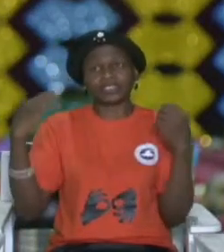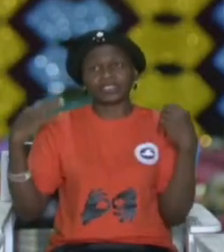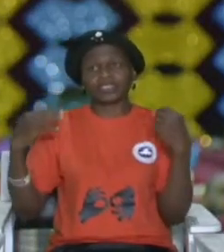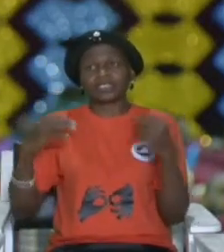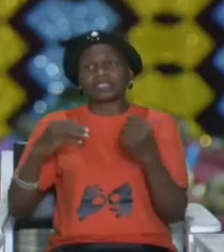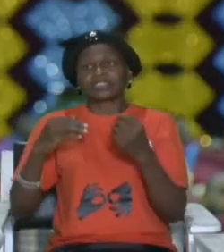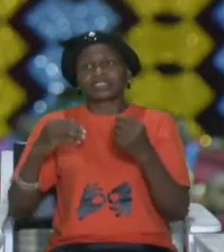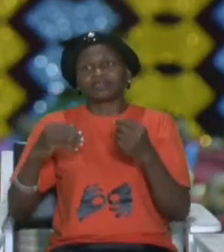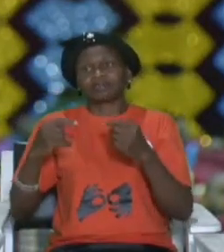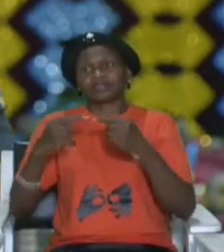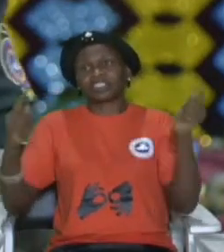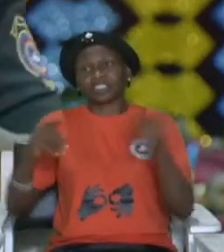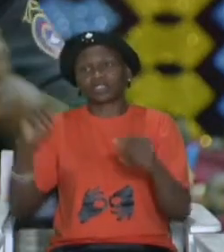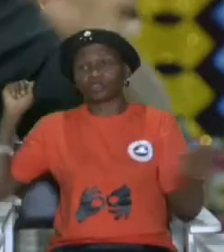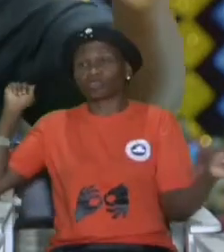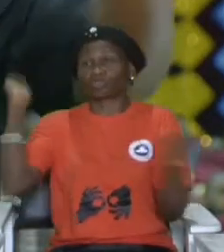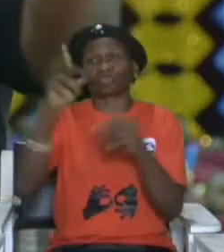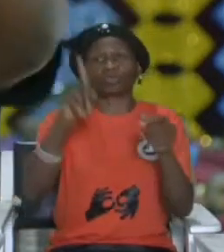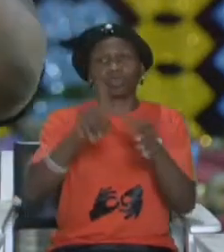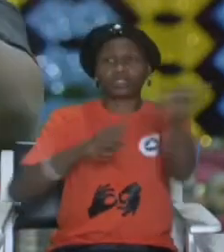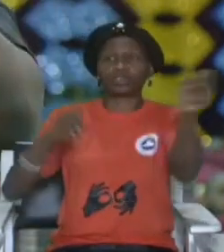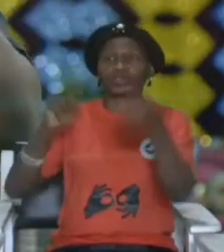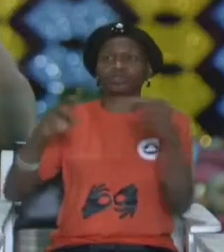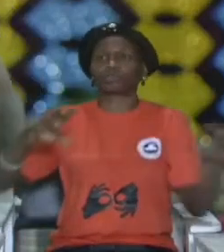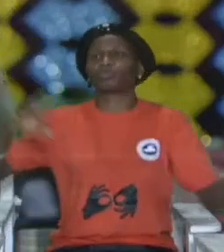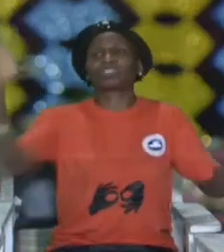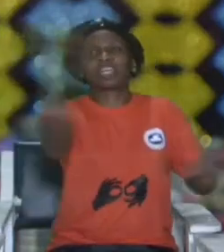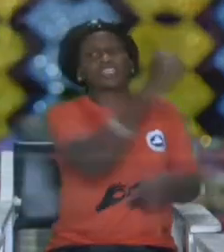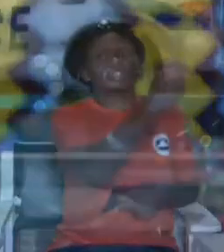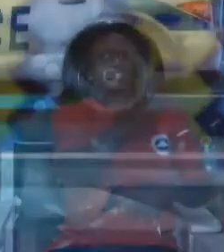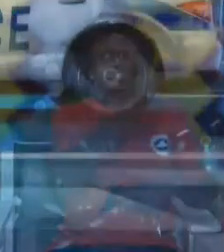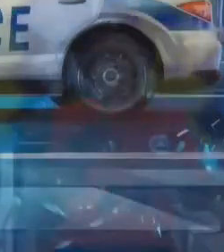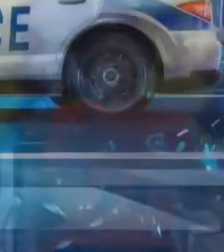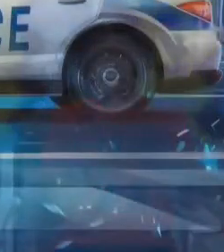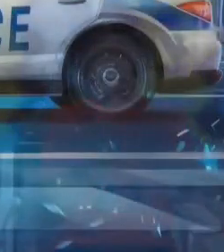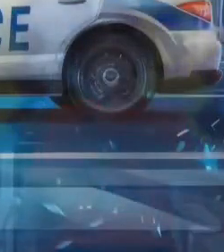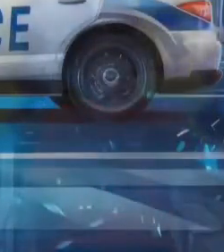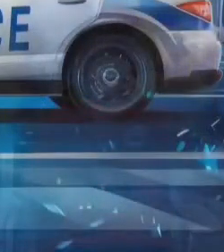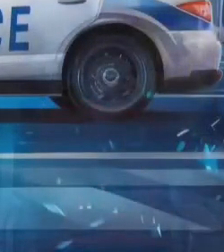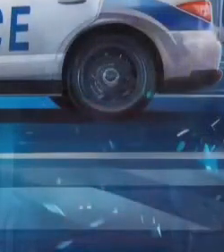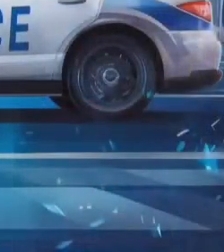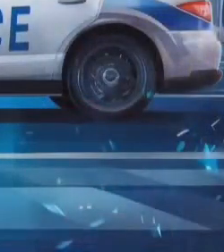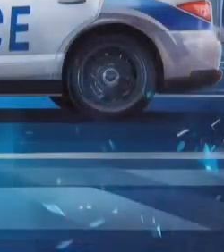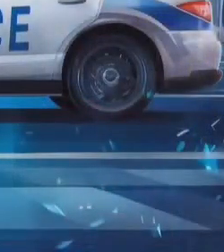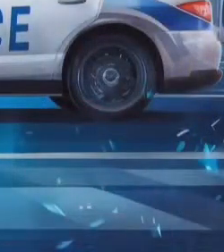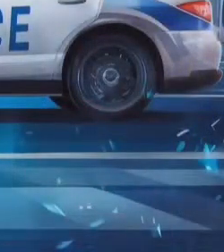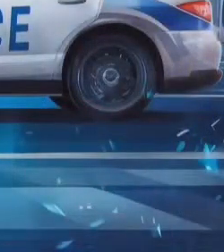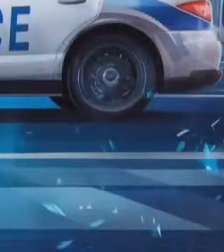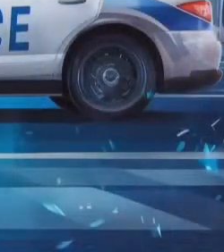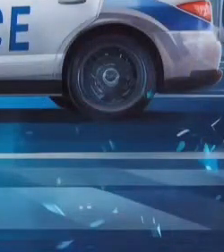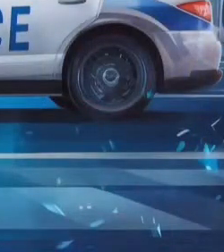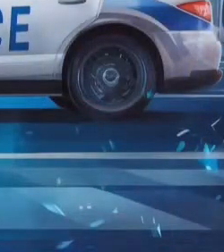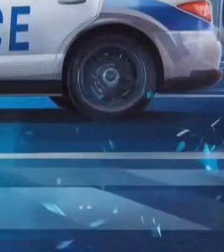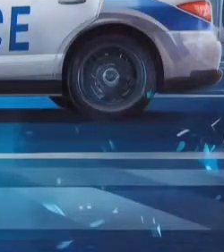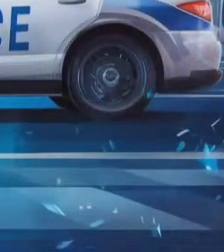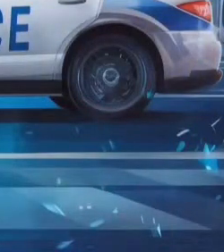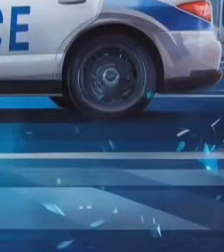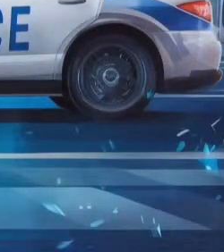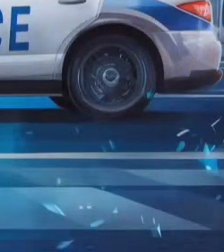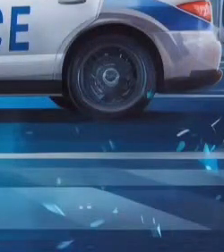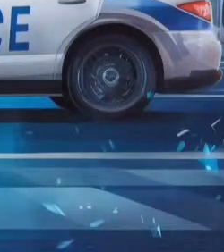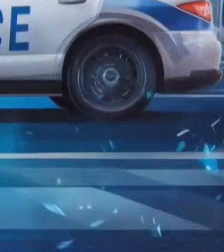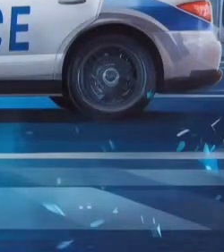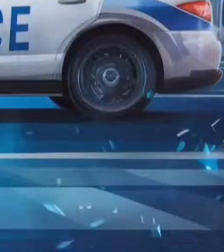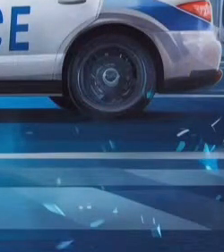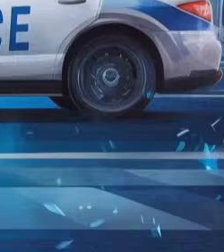throw an arrow towards you, you would catch it with your left hand, and then in that same way you would grab